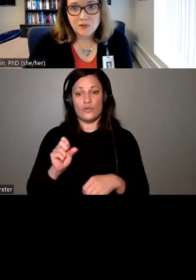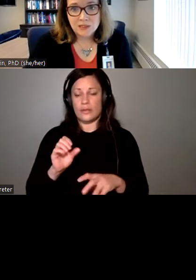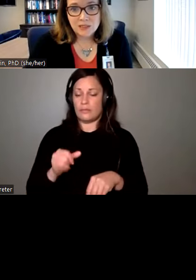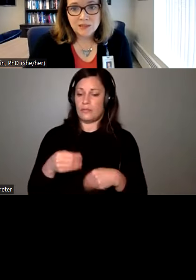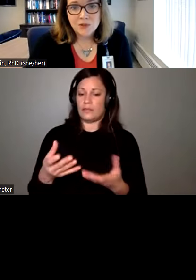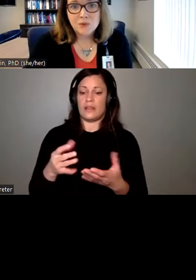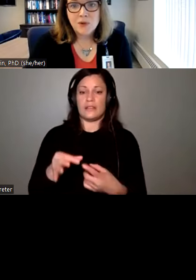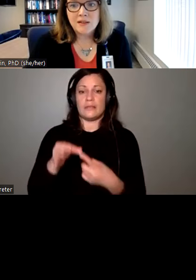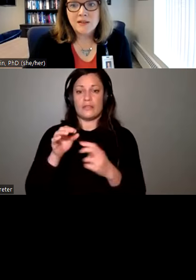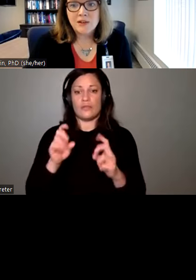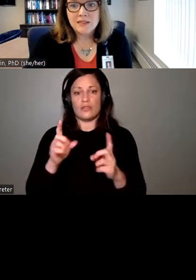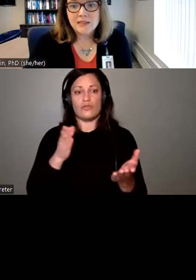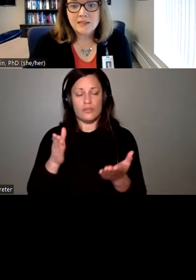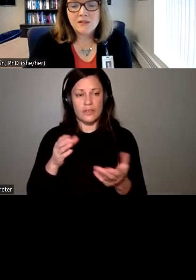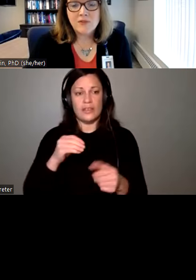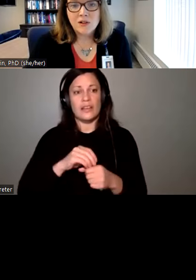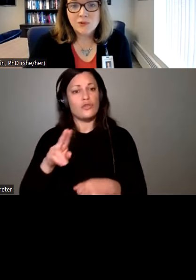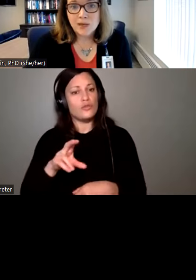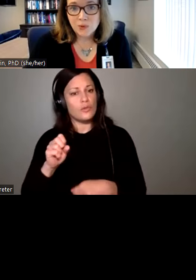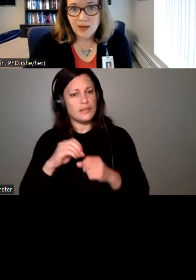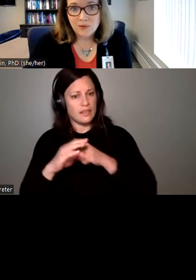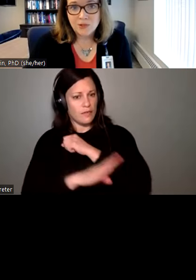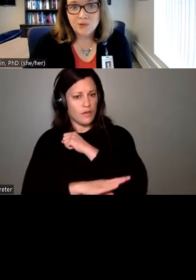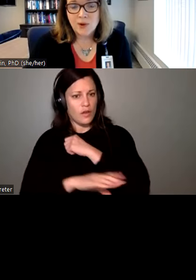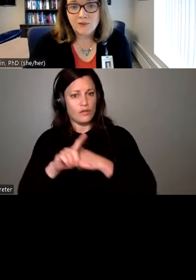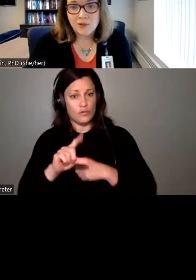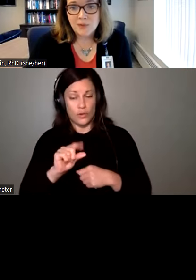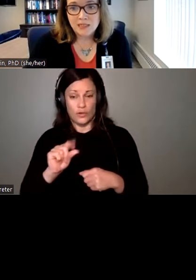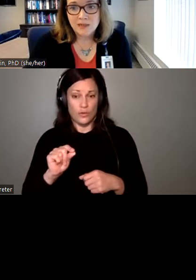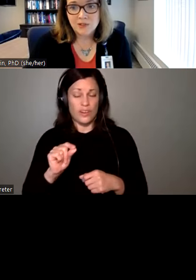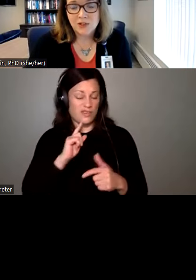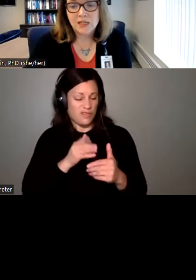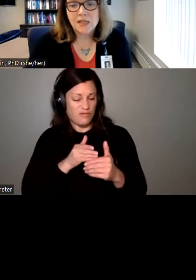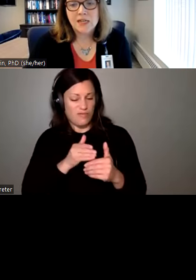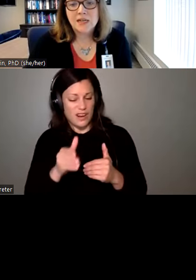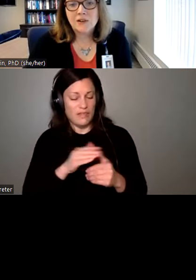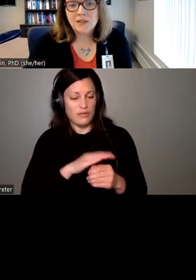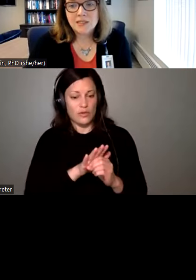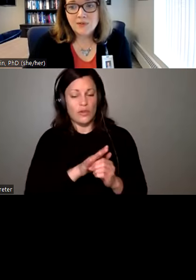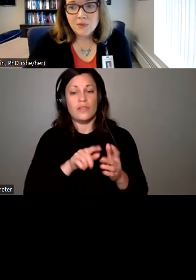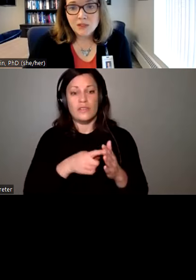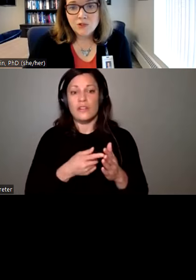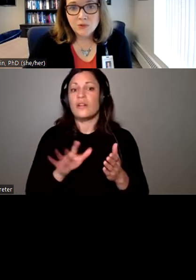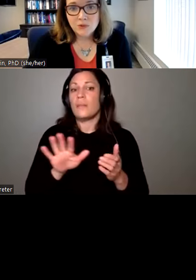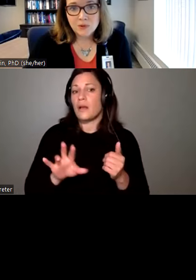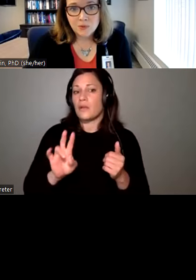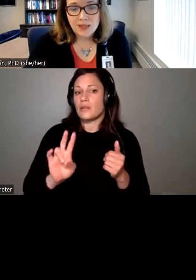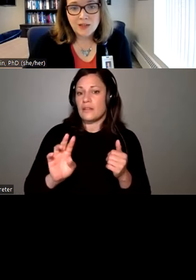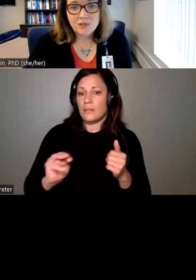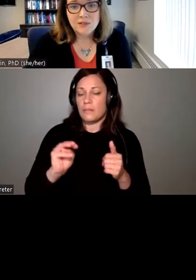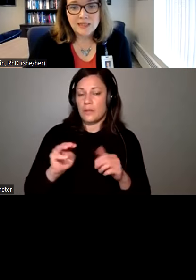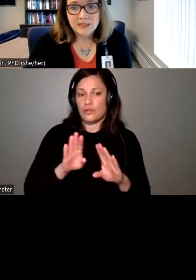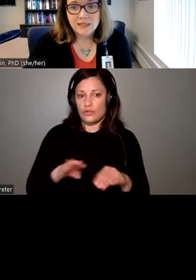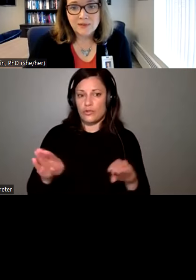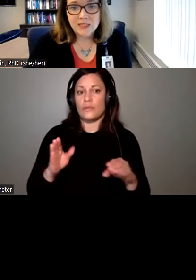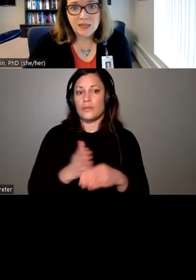education services. So in the United States in the fall of 2020, which was right after the pandemic started, nearly 7 million children between the ages